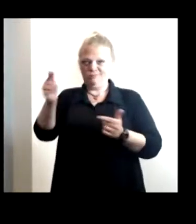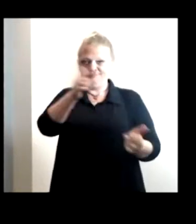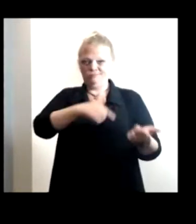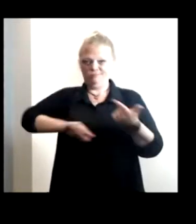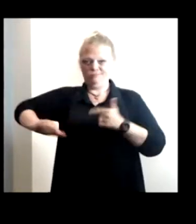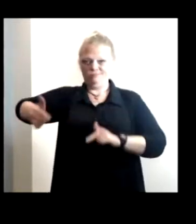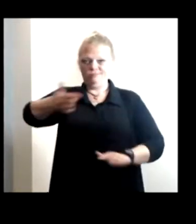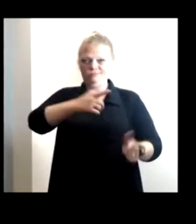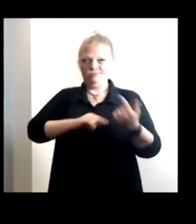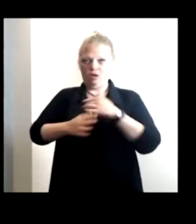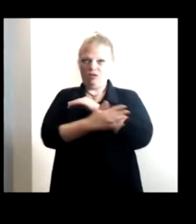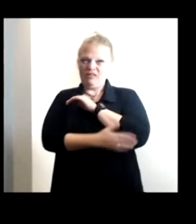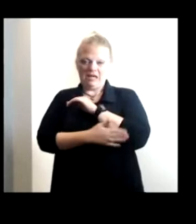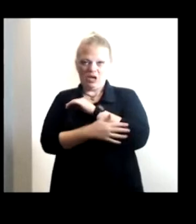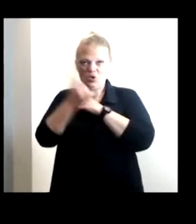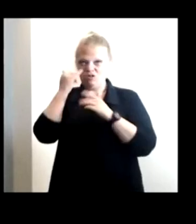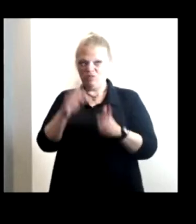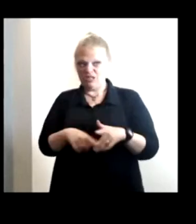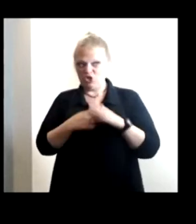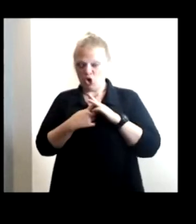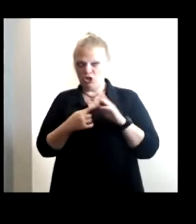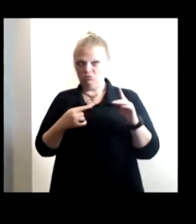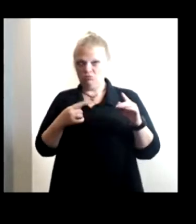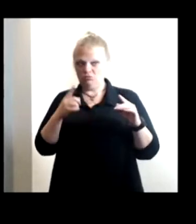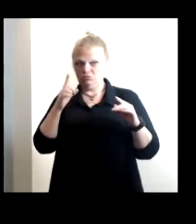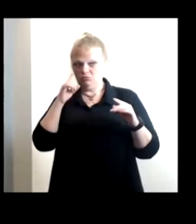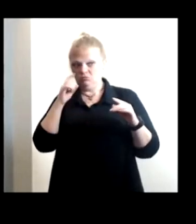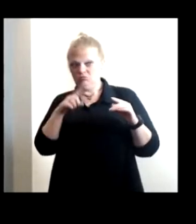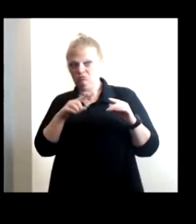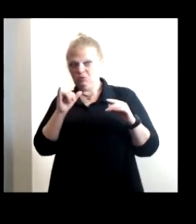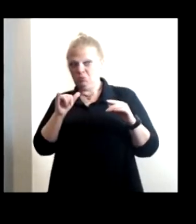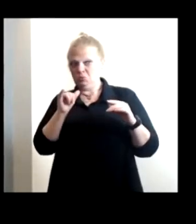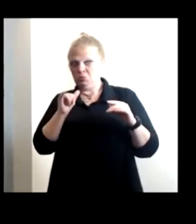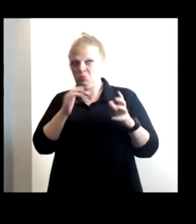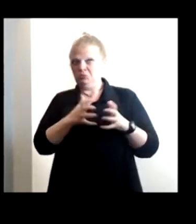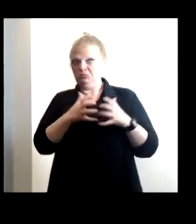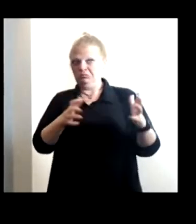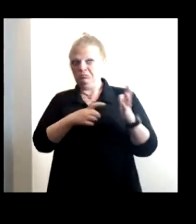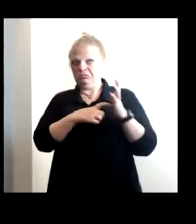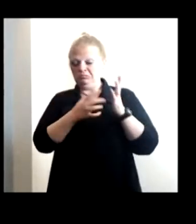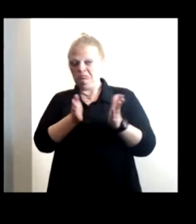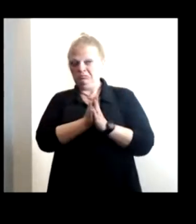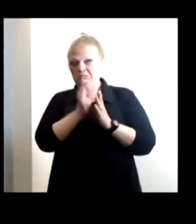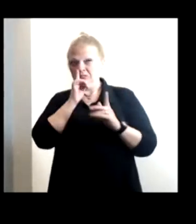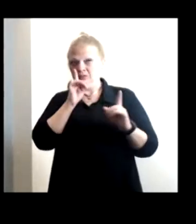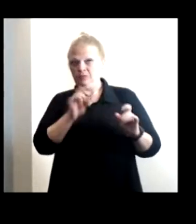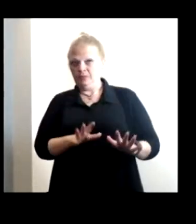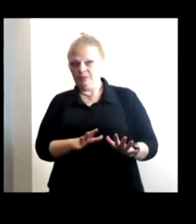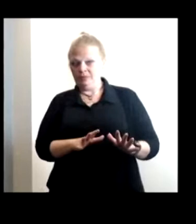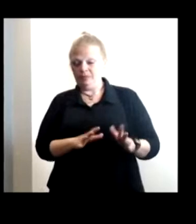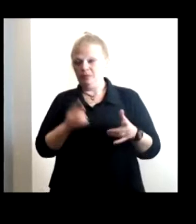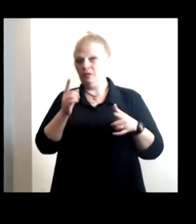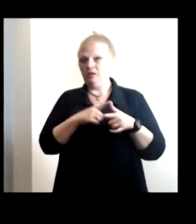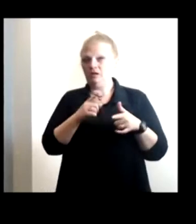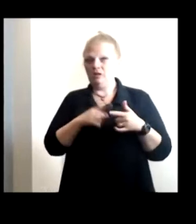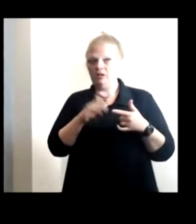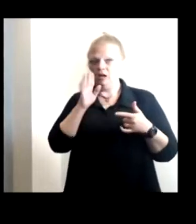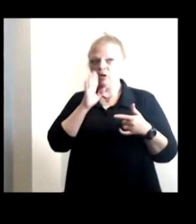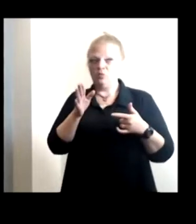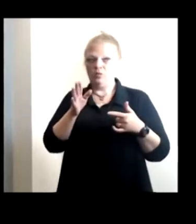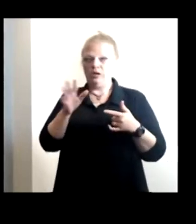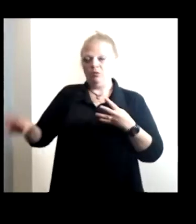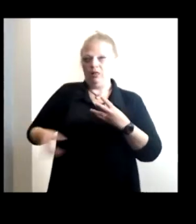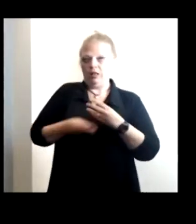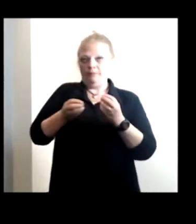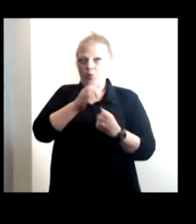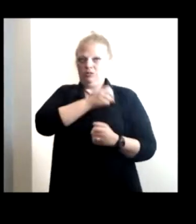county. And if we start seeing that there is a tremendous more demand than we even anticipate, we'll put more people